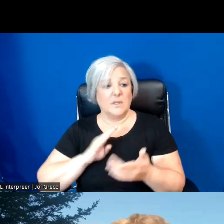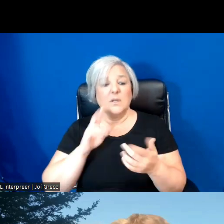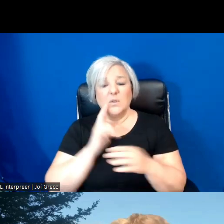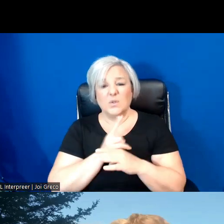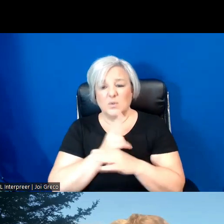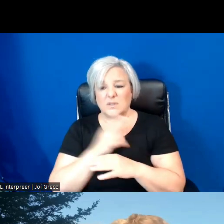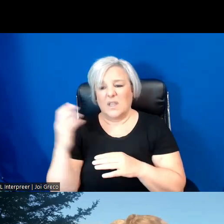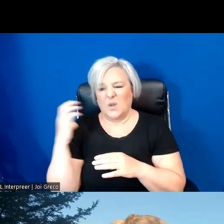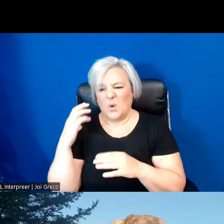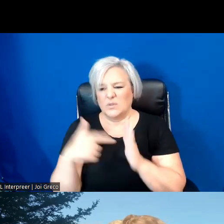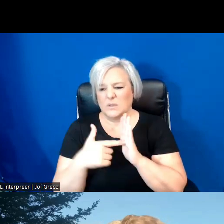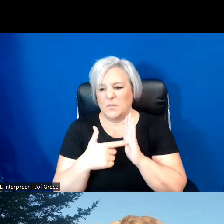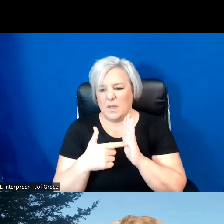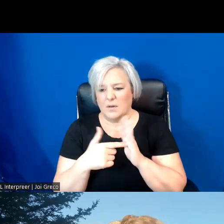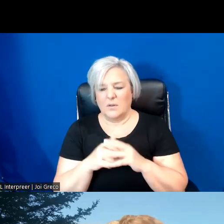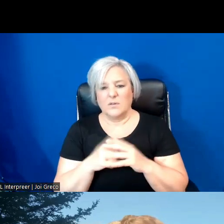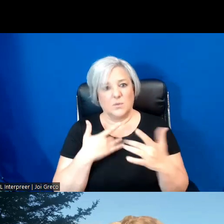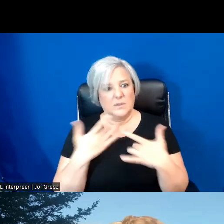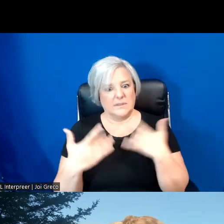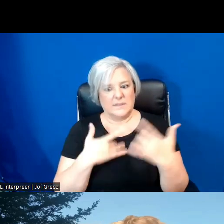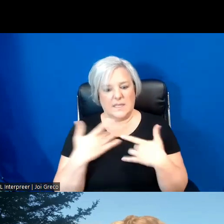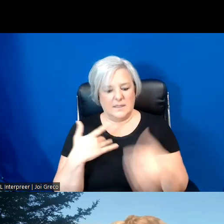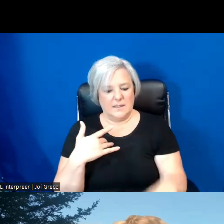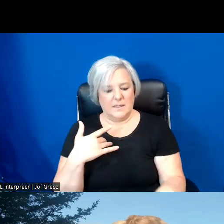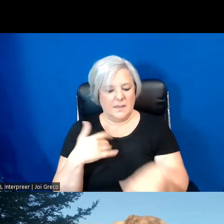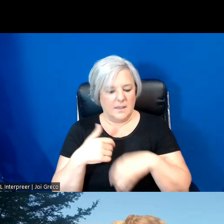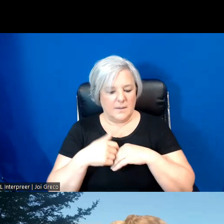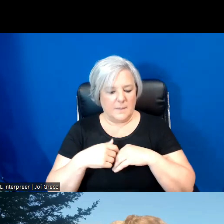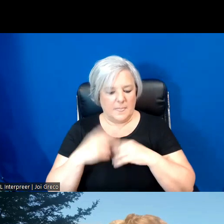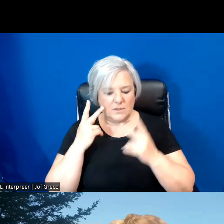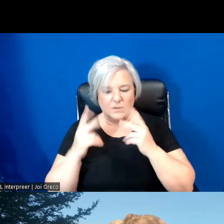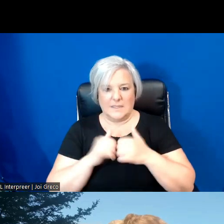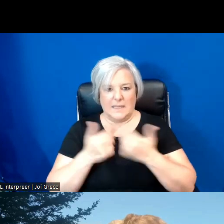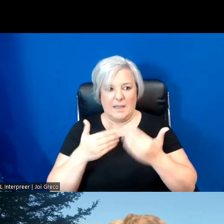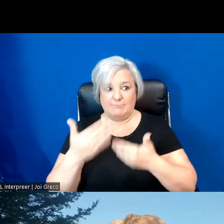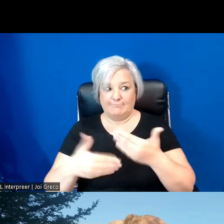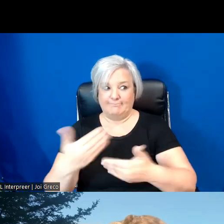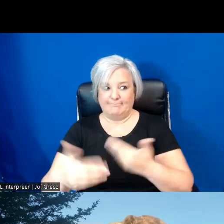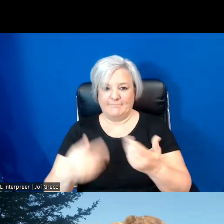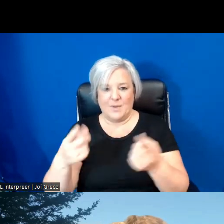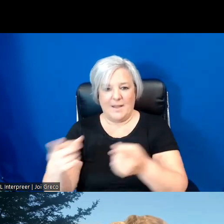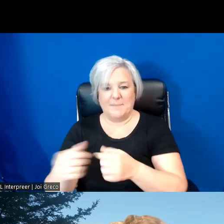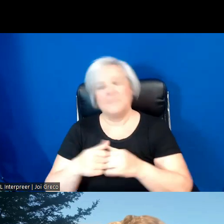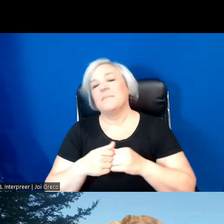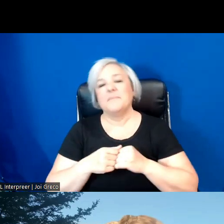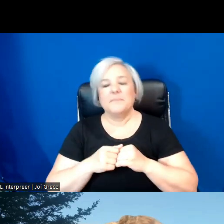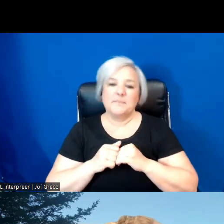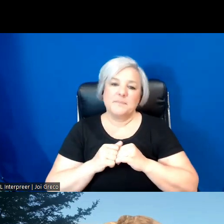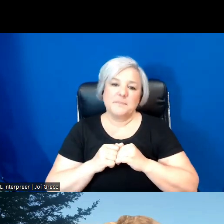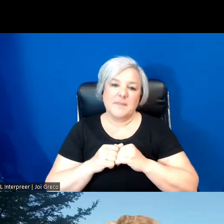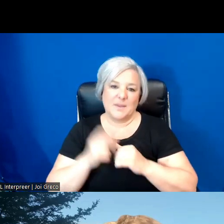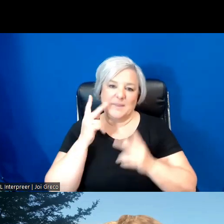coaching model. So we're excited to see how those play out and how we can